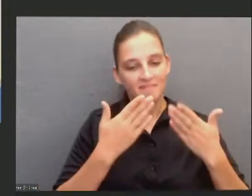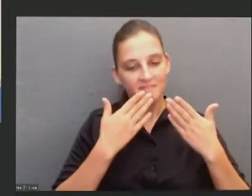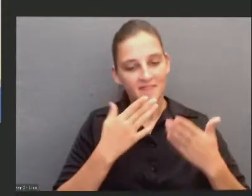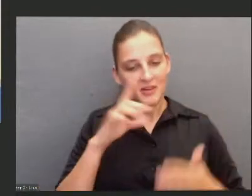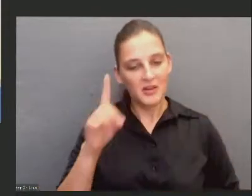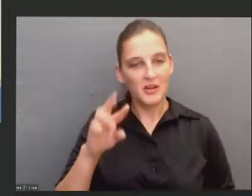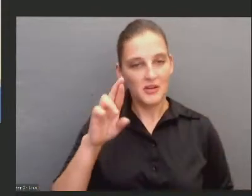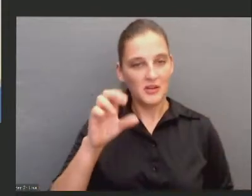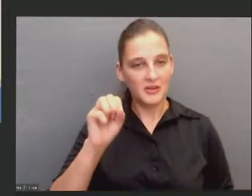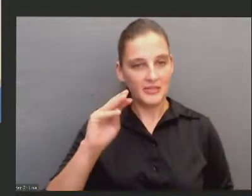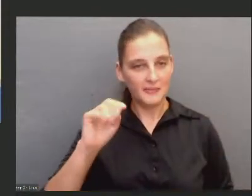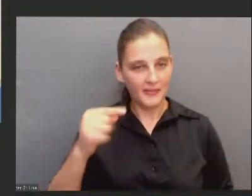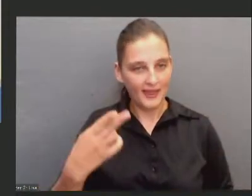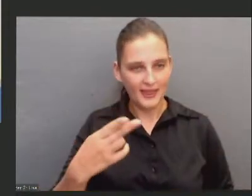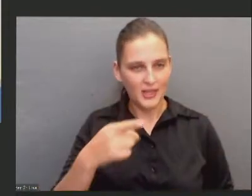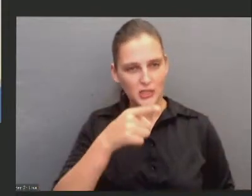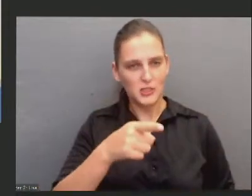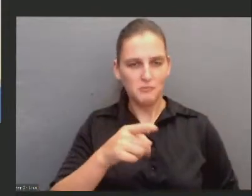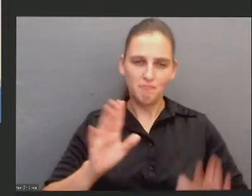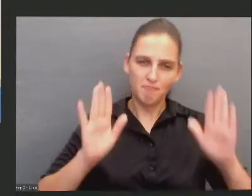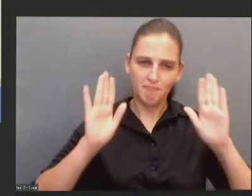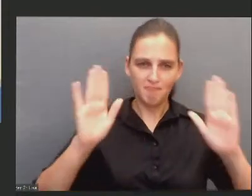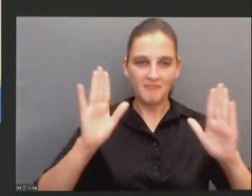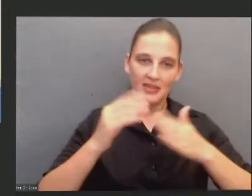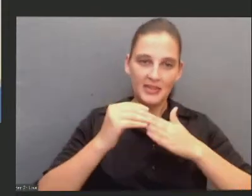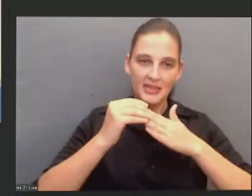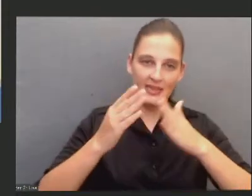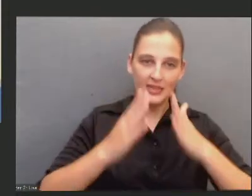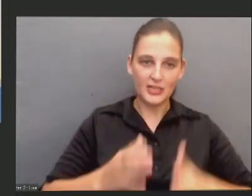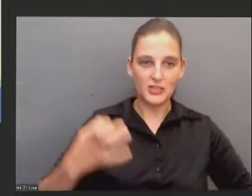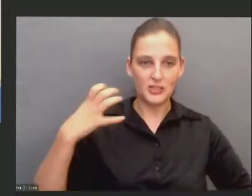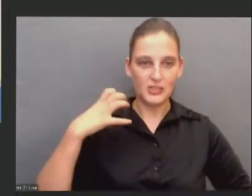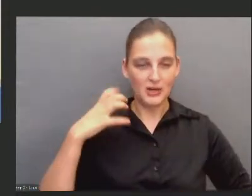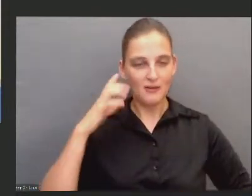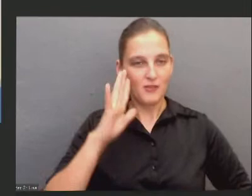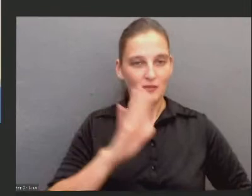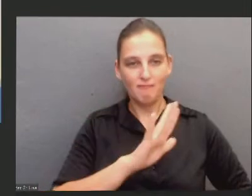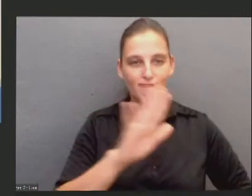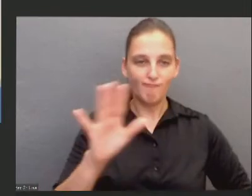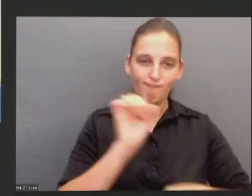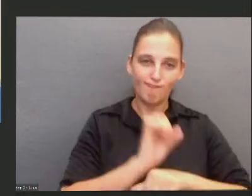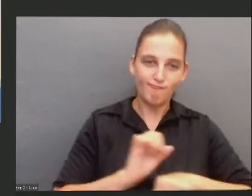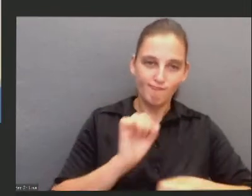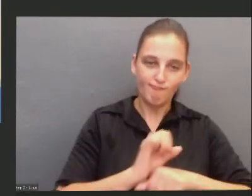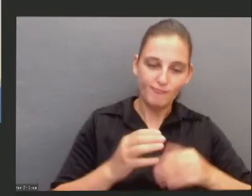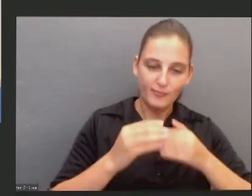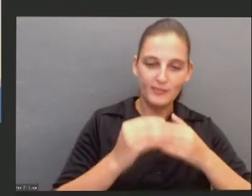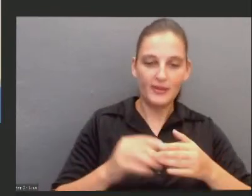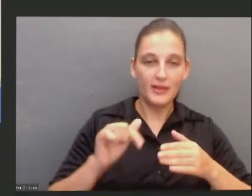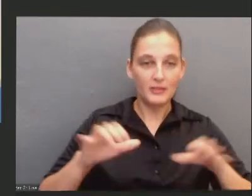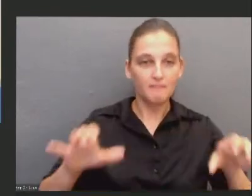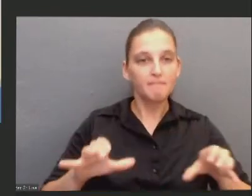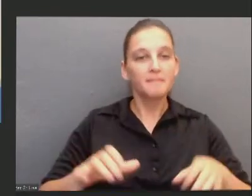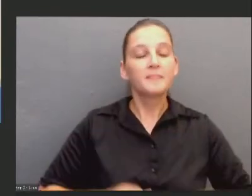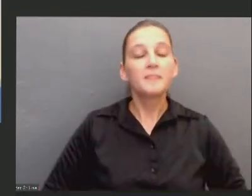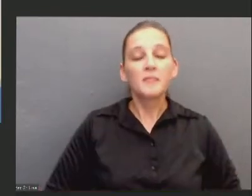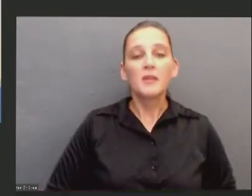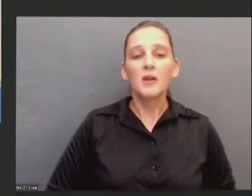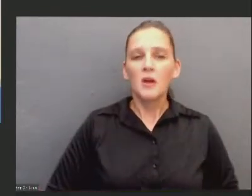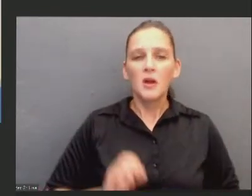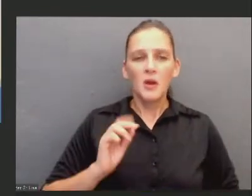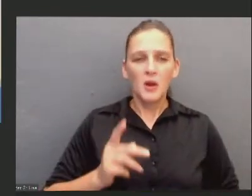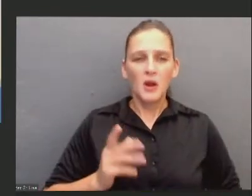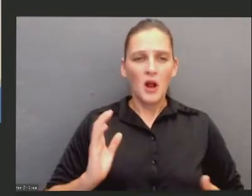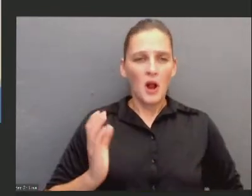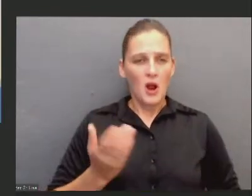leader and chair for all of their efforts leading this work. So what is our vision? And I will